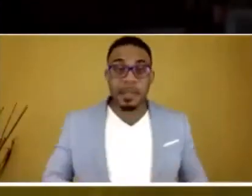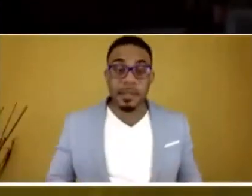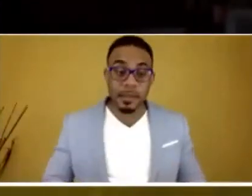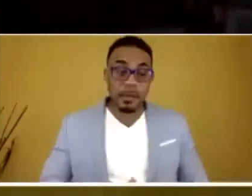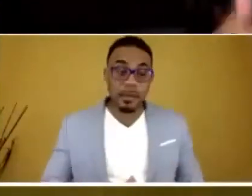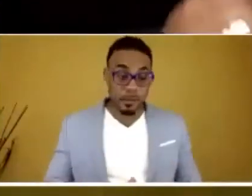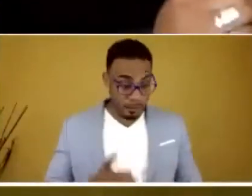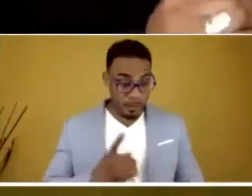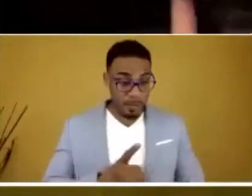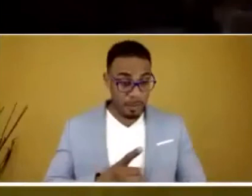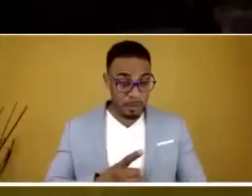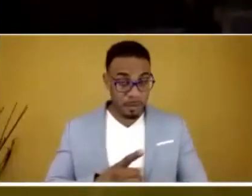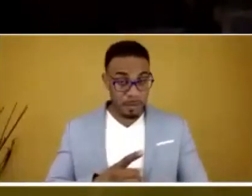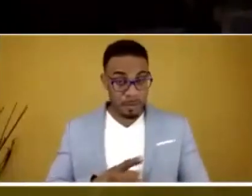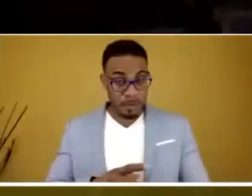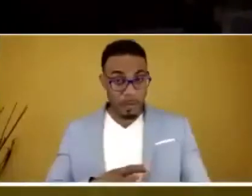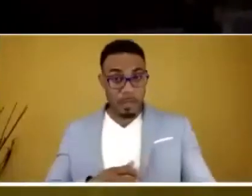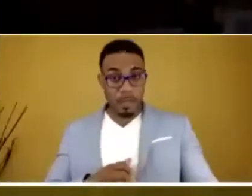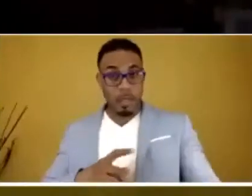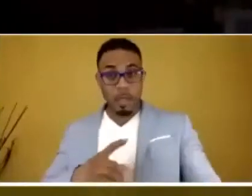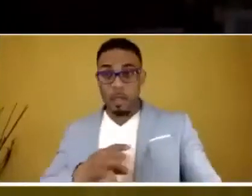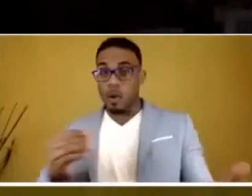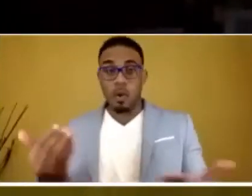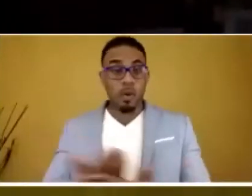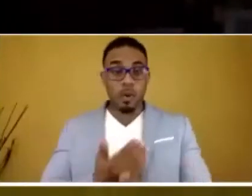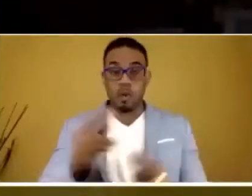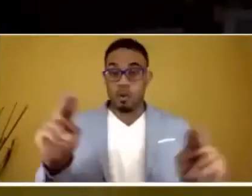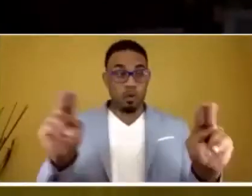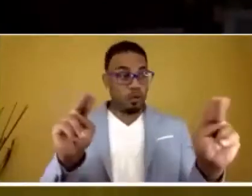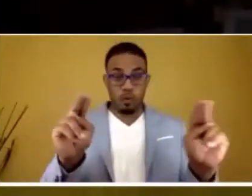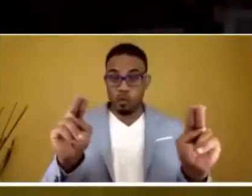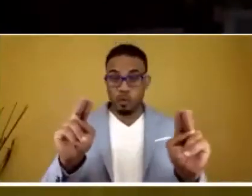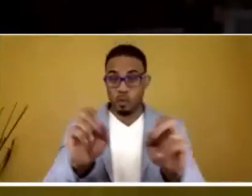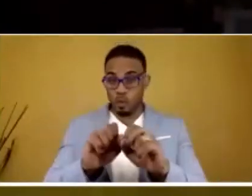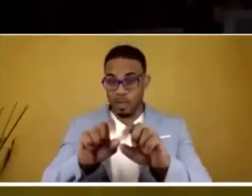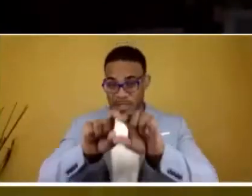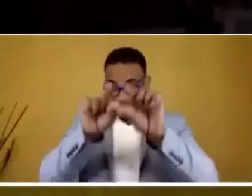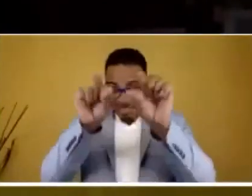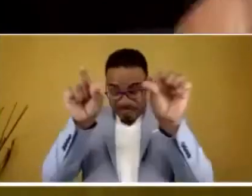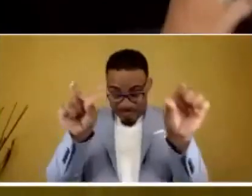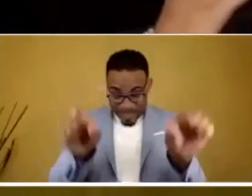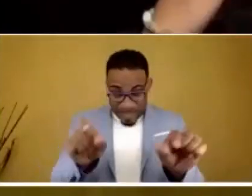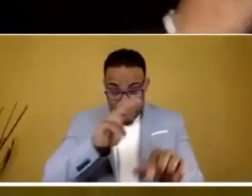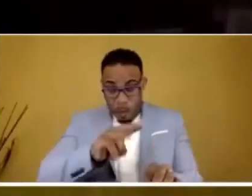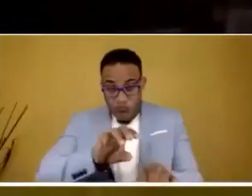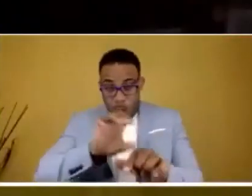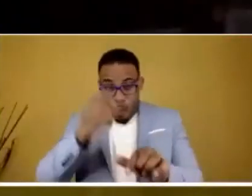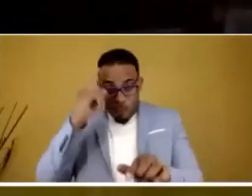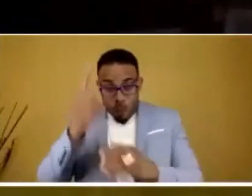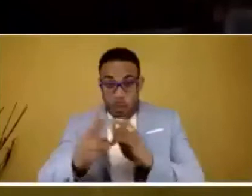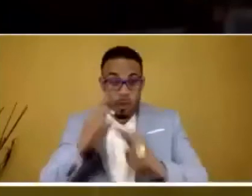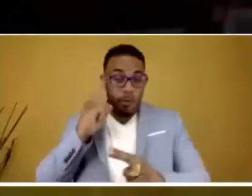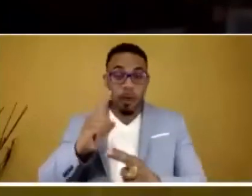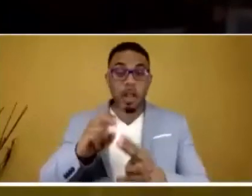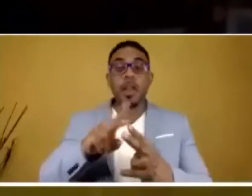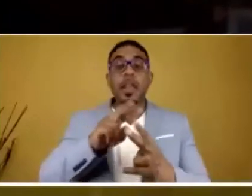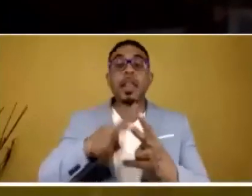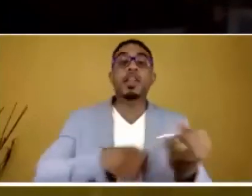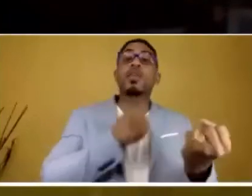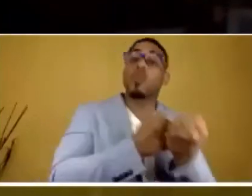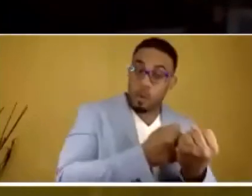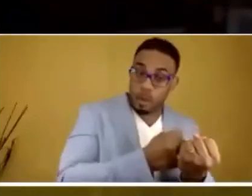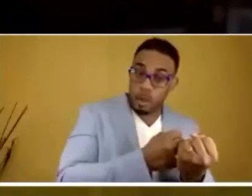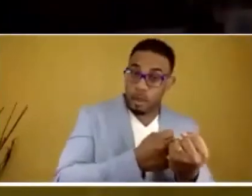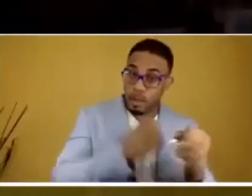right? That there is no neutrality when bending the moral arc of the universe towards justice. You are either supporting the fight